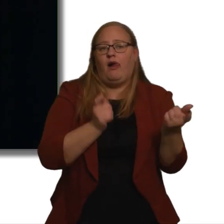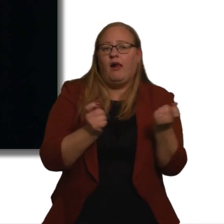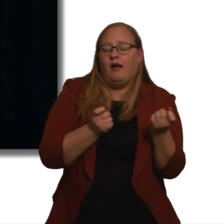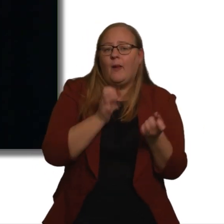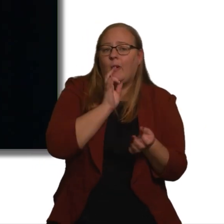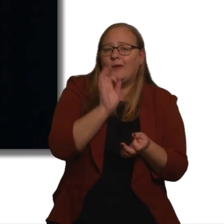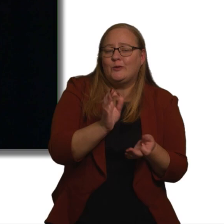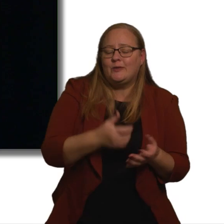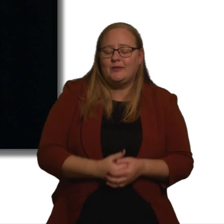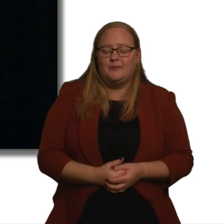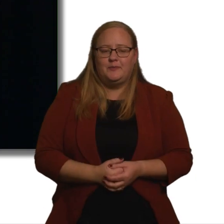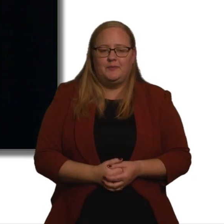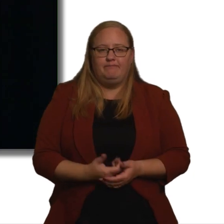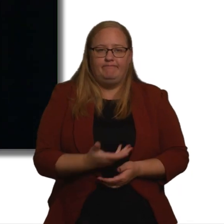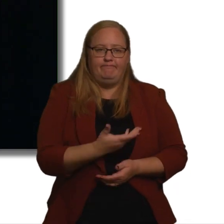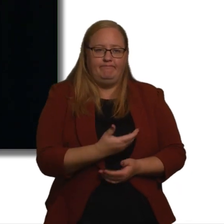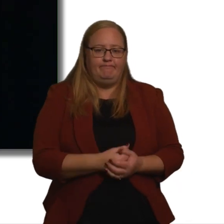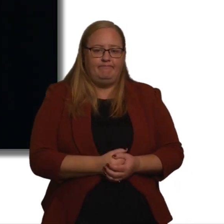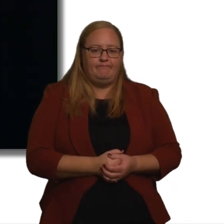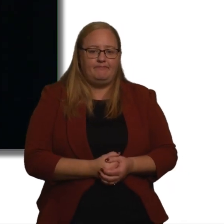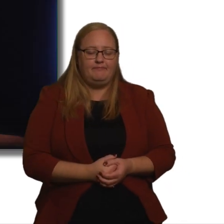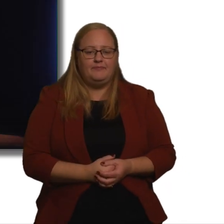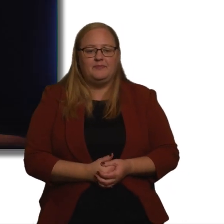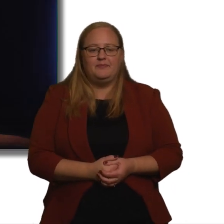facilitate this session. Over to you, Andy.